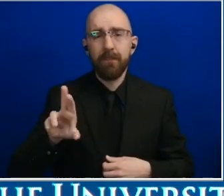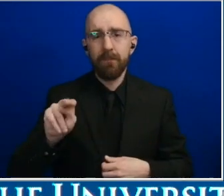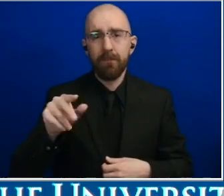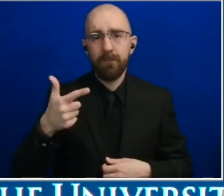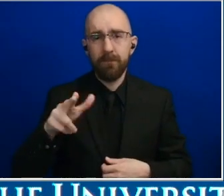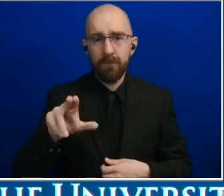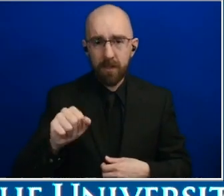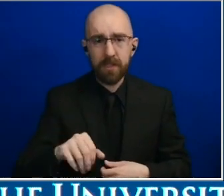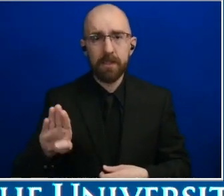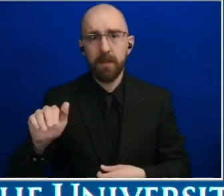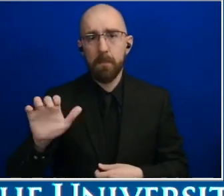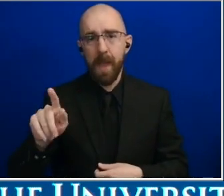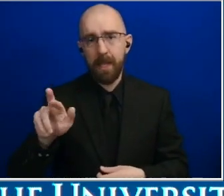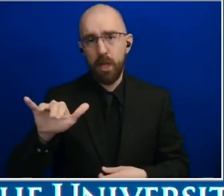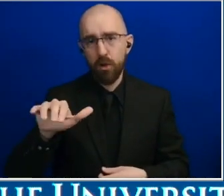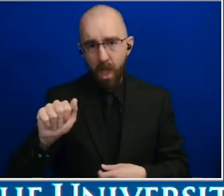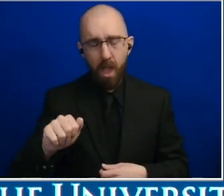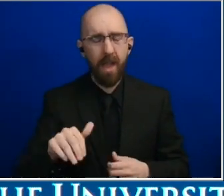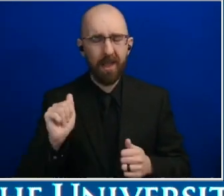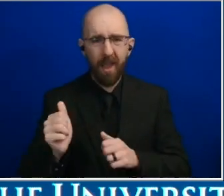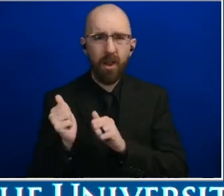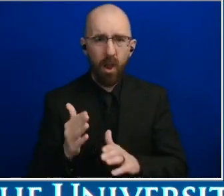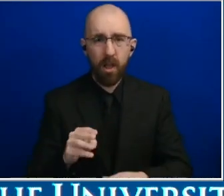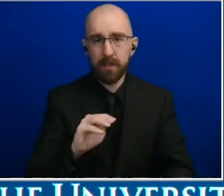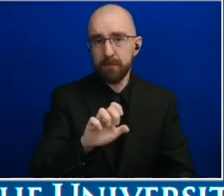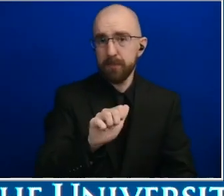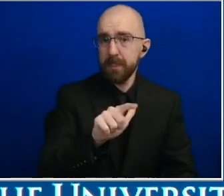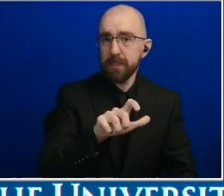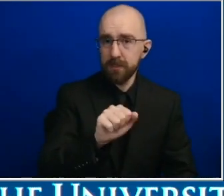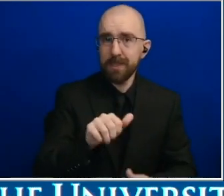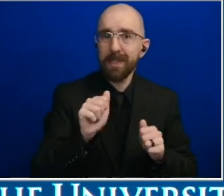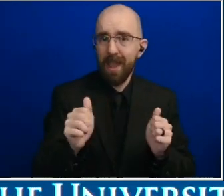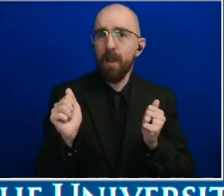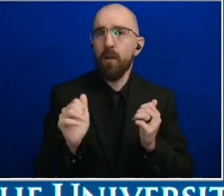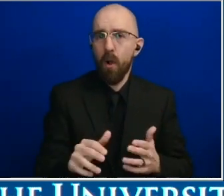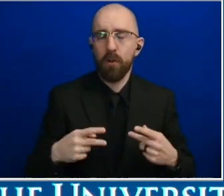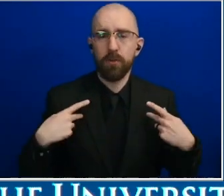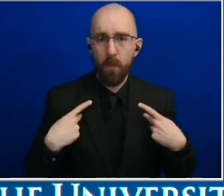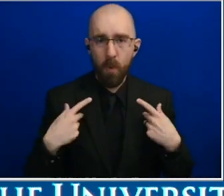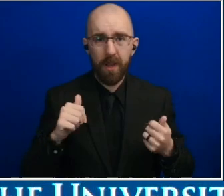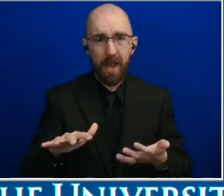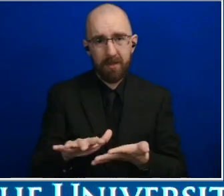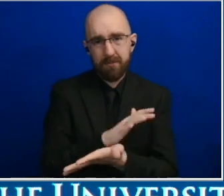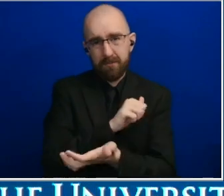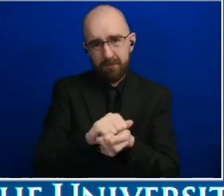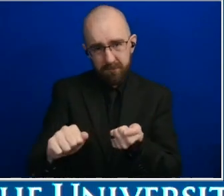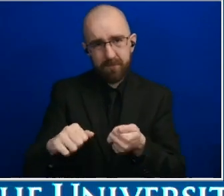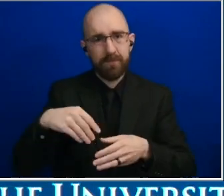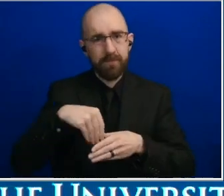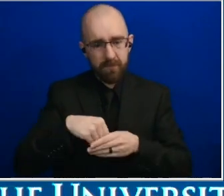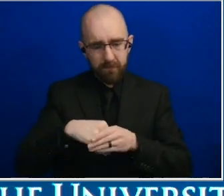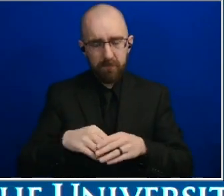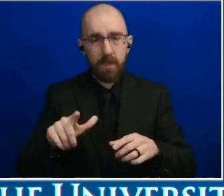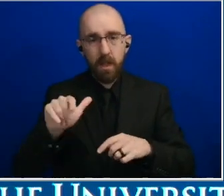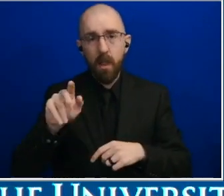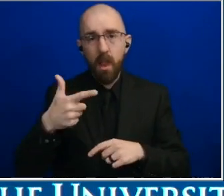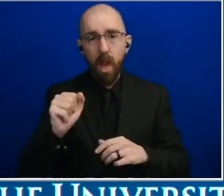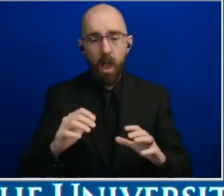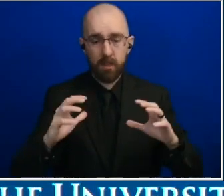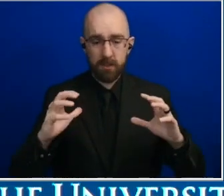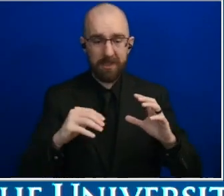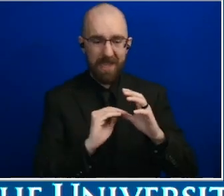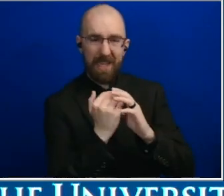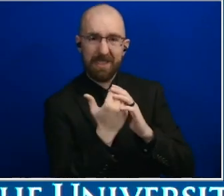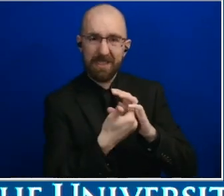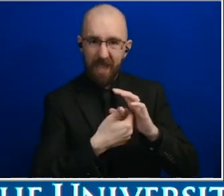We know that the measles virus can cause pneumonia. It can destroy the inner lining of the lungs. Now that also unfortunately sets you